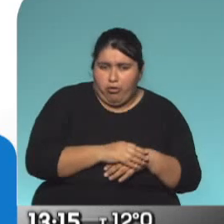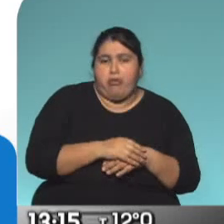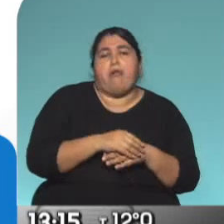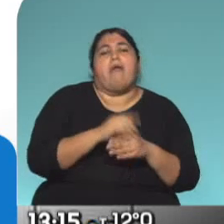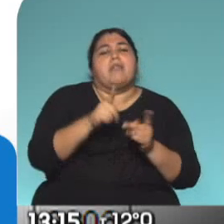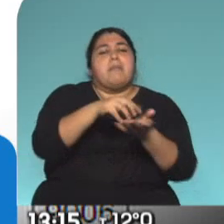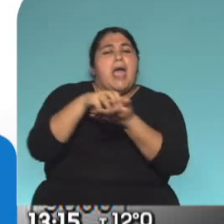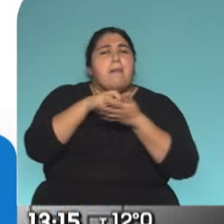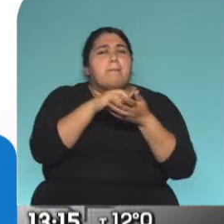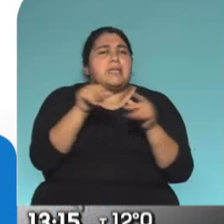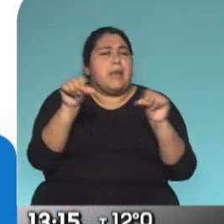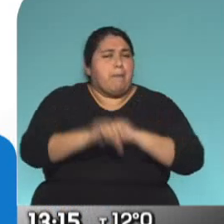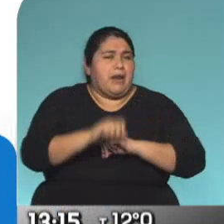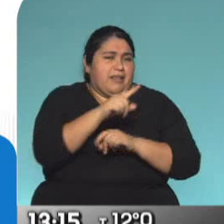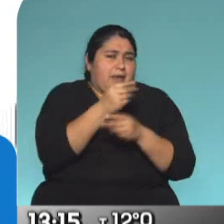en las empresas del magnate.